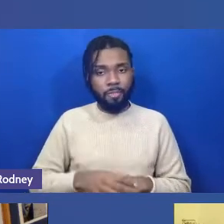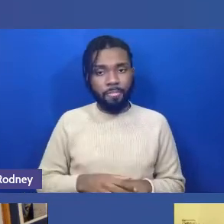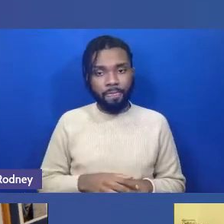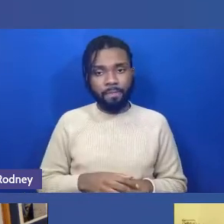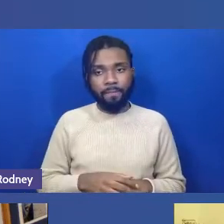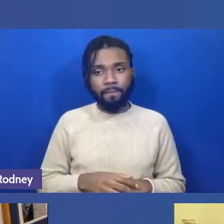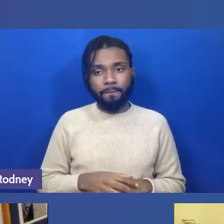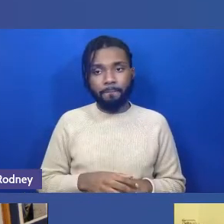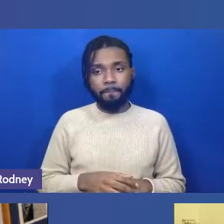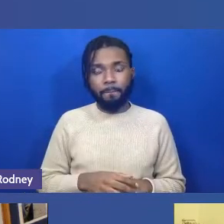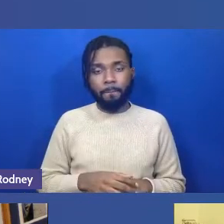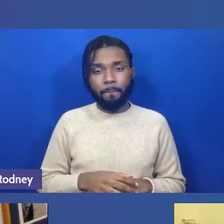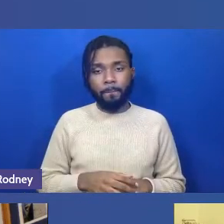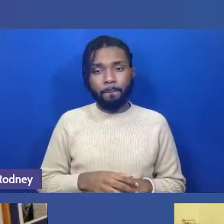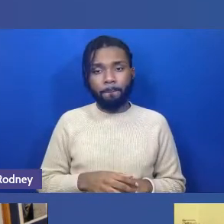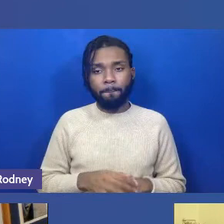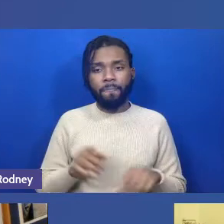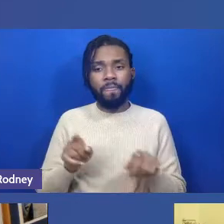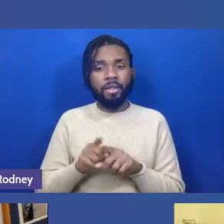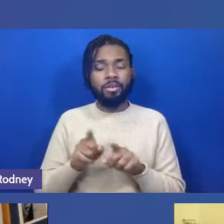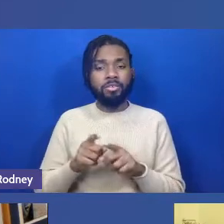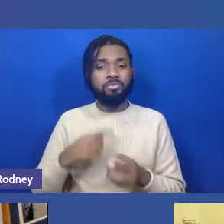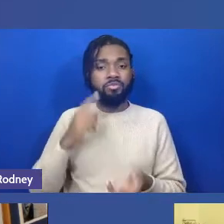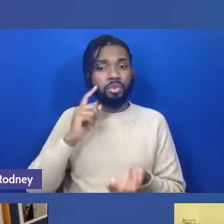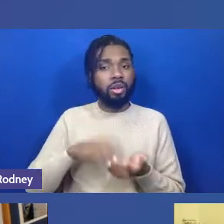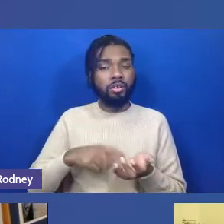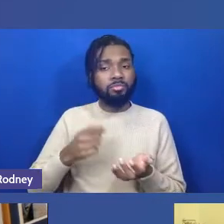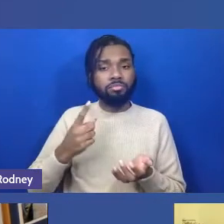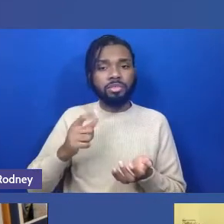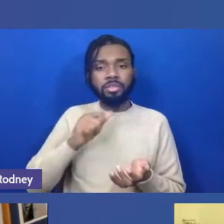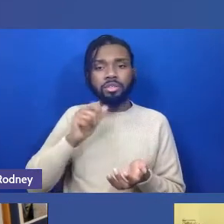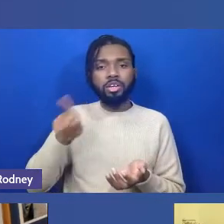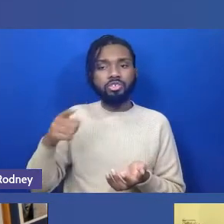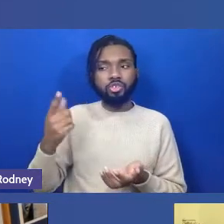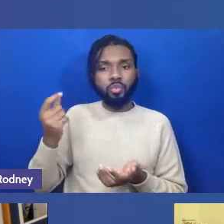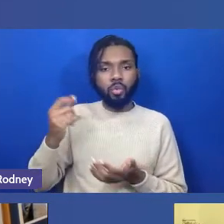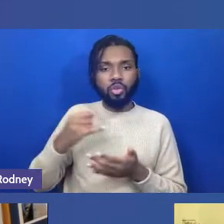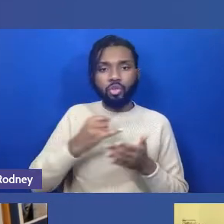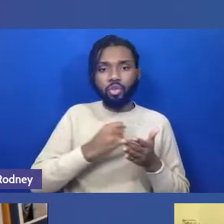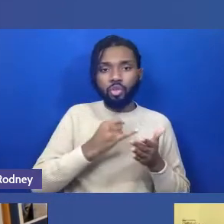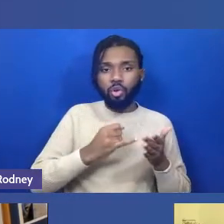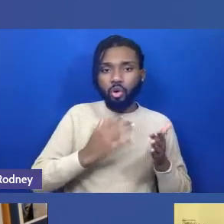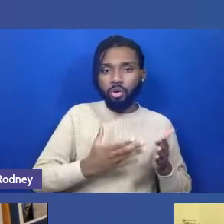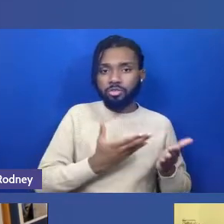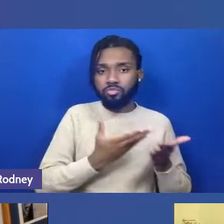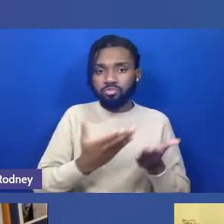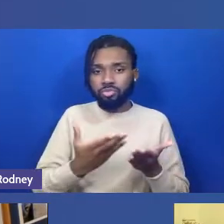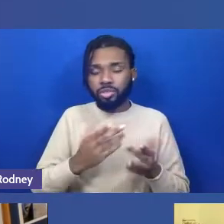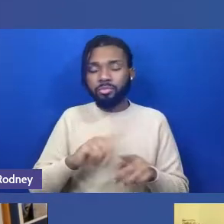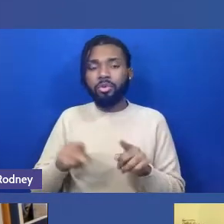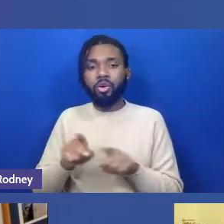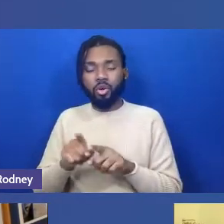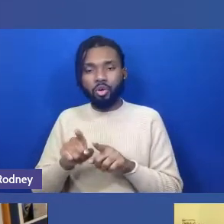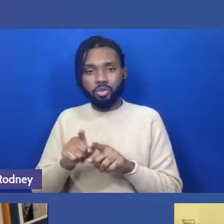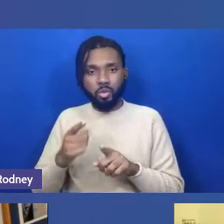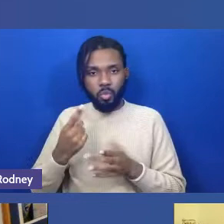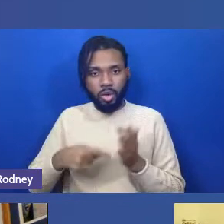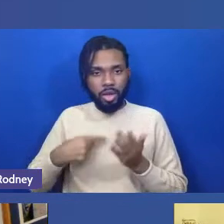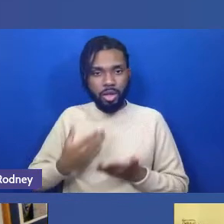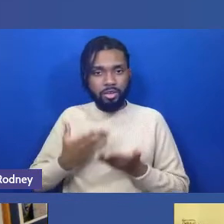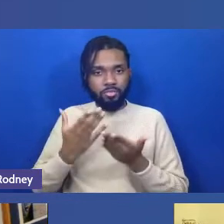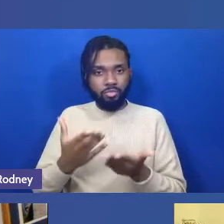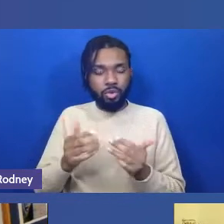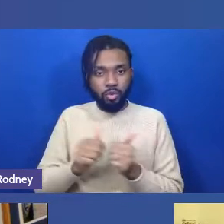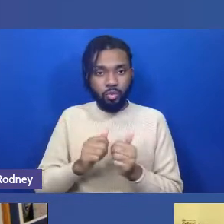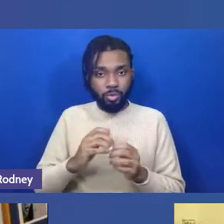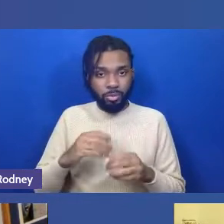and also with a knowledge of not just what the artist is bringing to the table, but what I'm bringing to the table in terms of the servicing of that relationship, and also